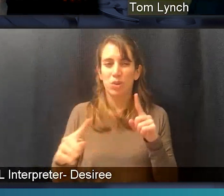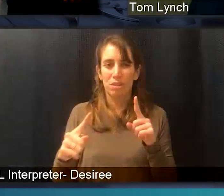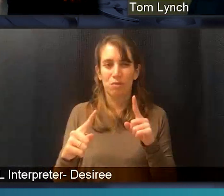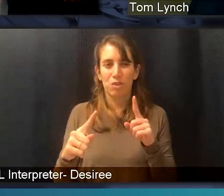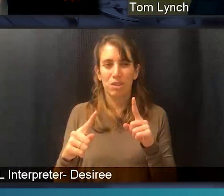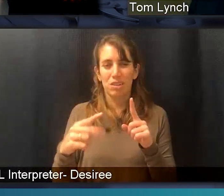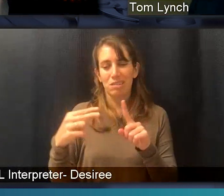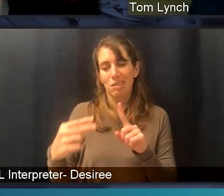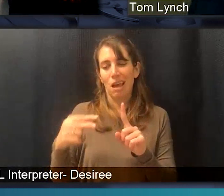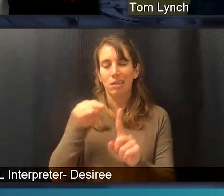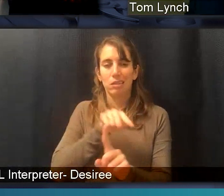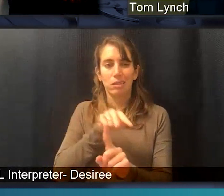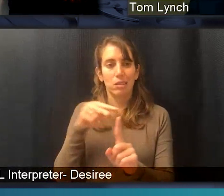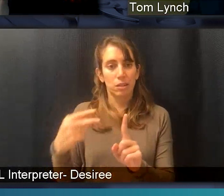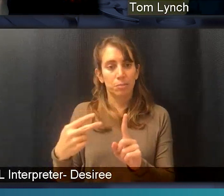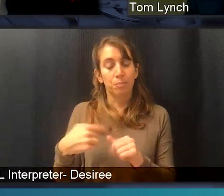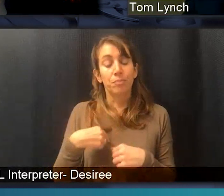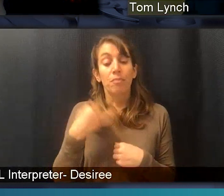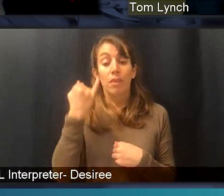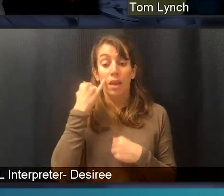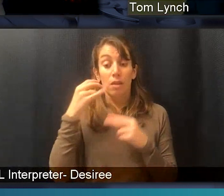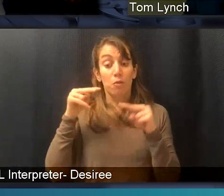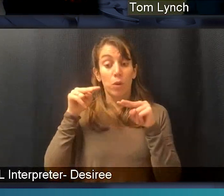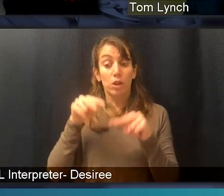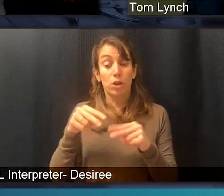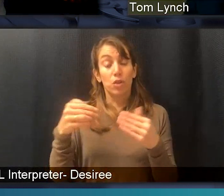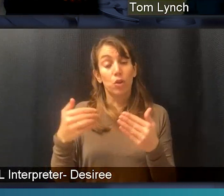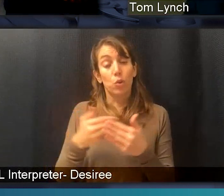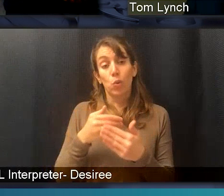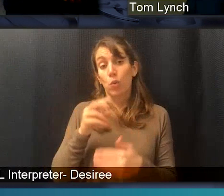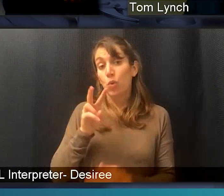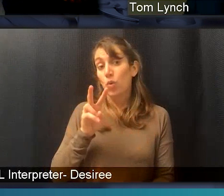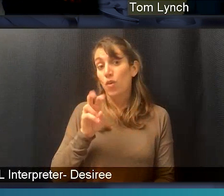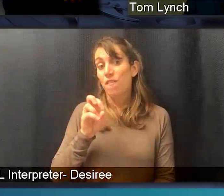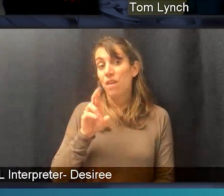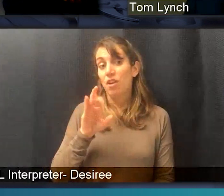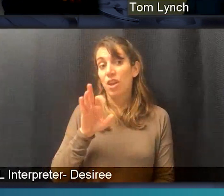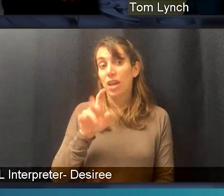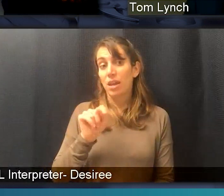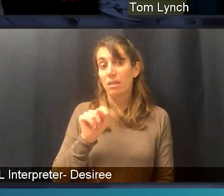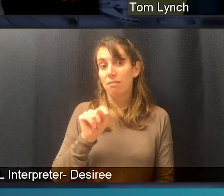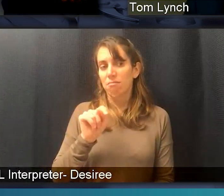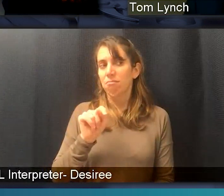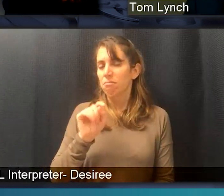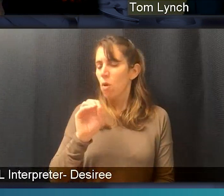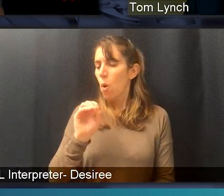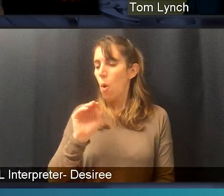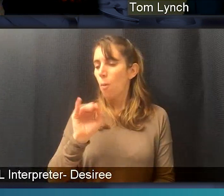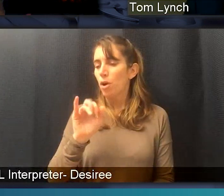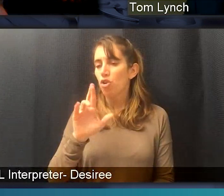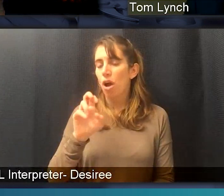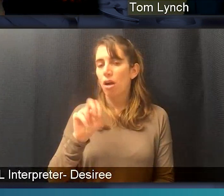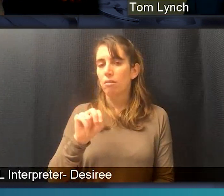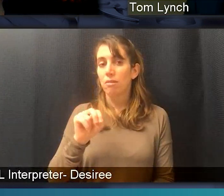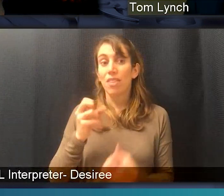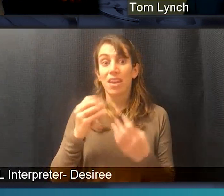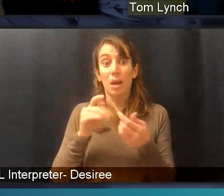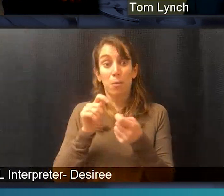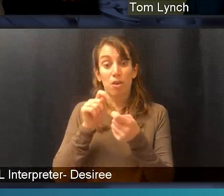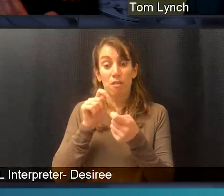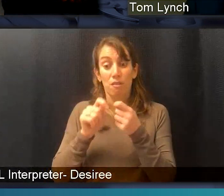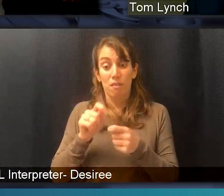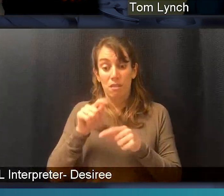that if you just look at this new variant at Omicron, the number of mutations in the spike protein is kind